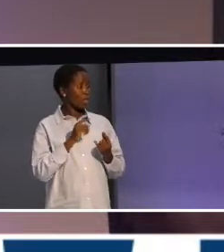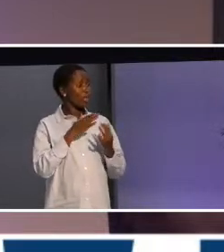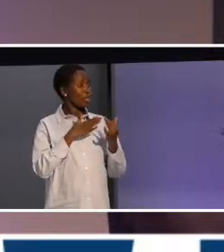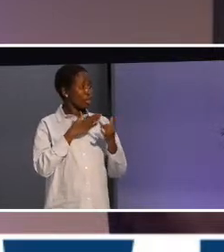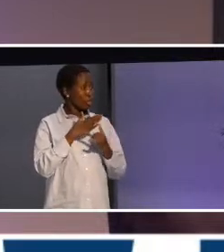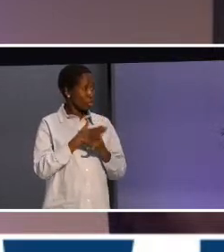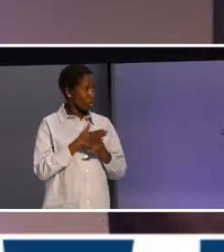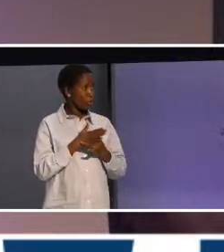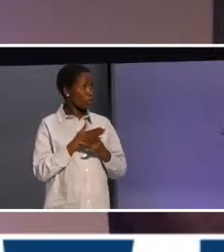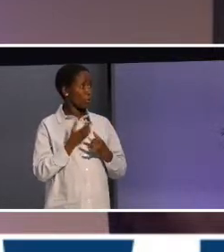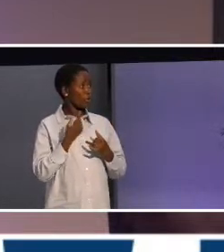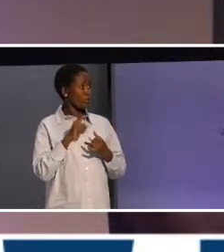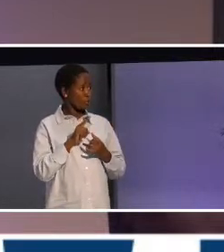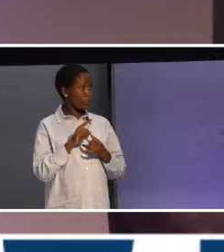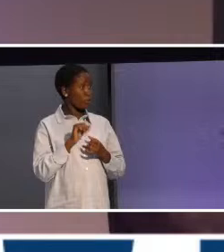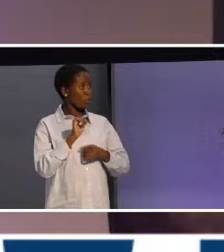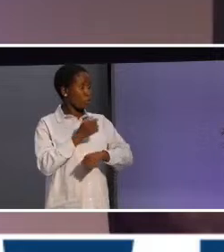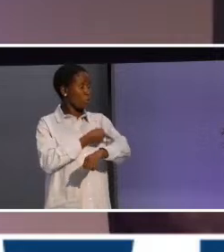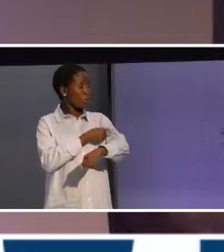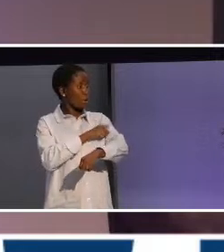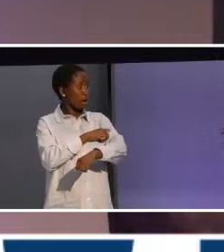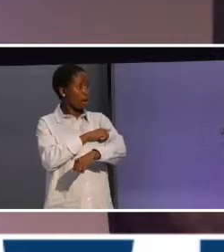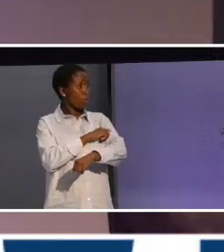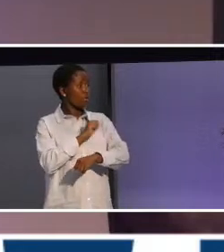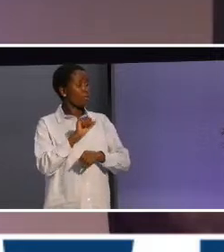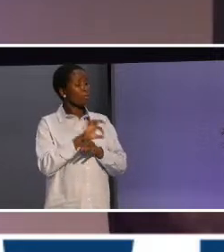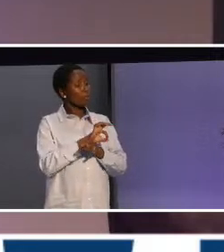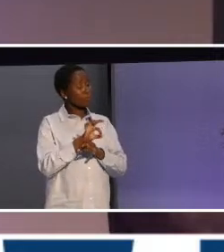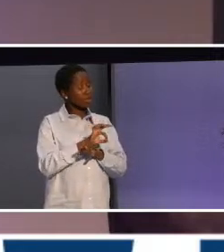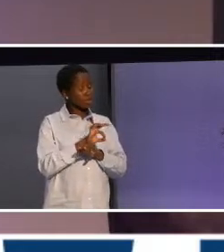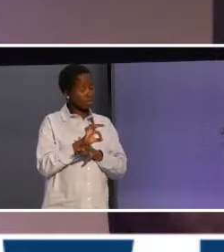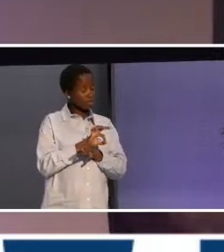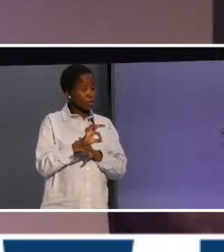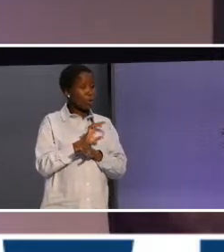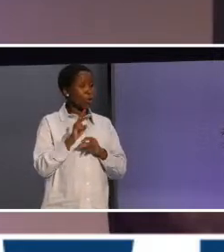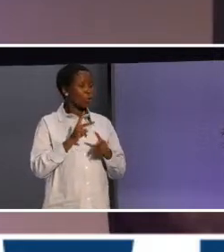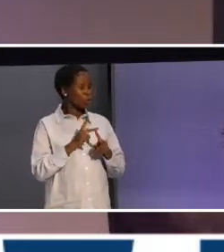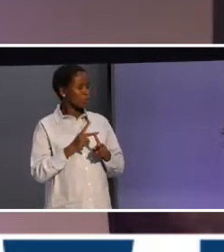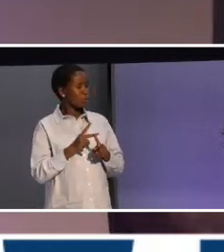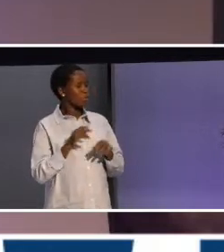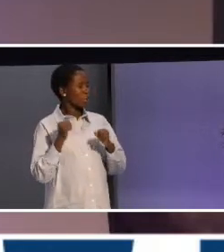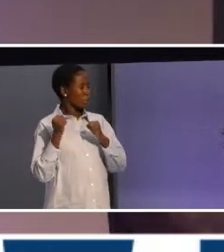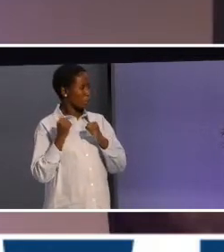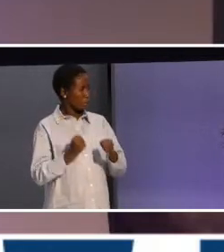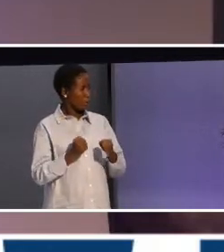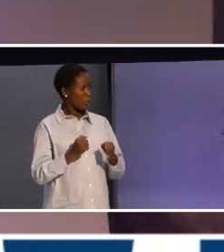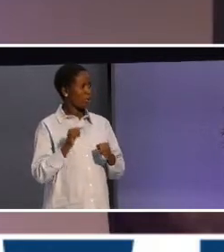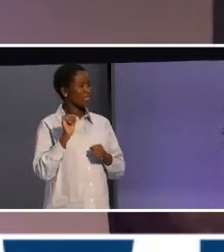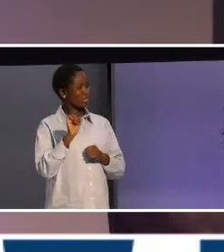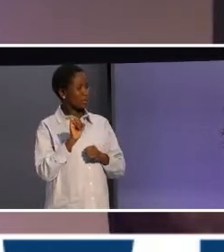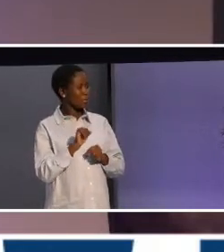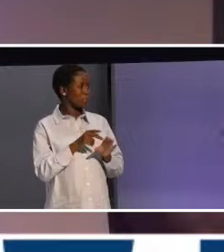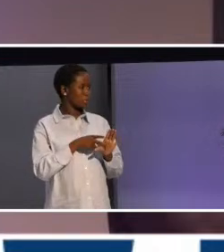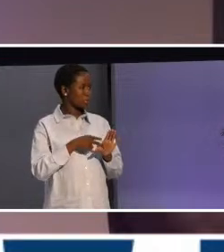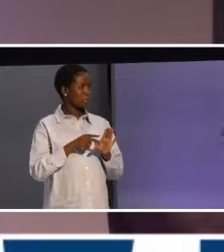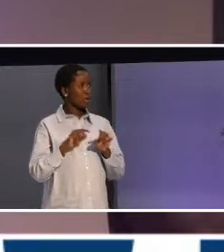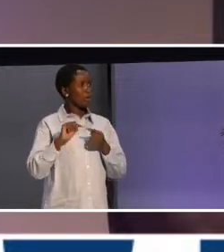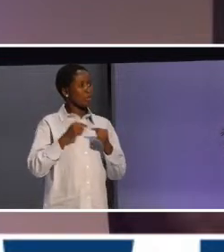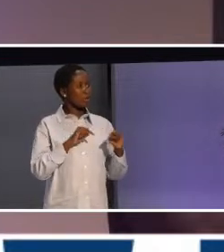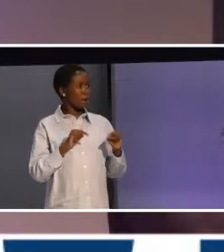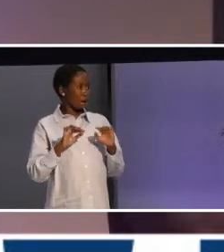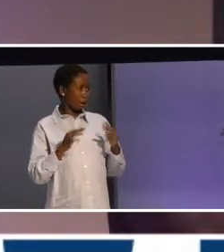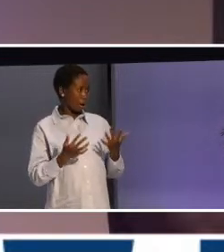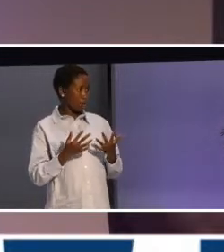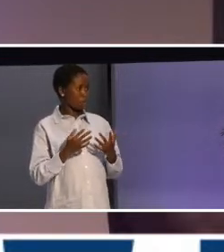power. Peace, dialogue, participation, and true expression of collective will of people is a hallmark